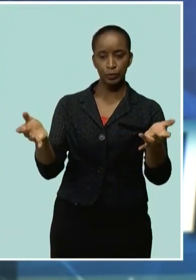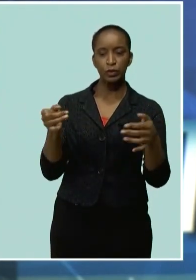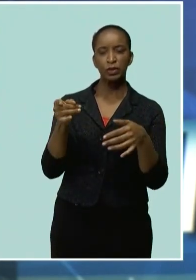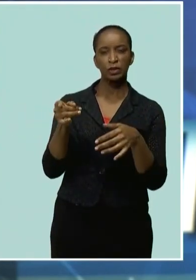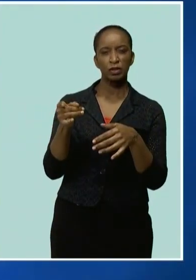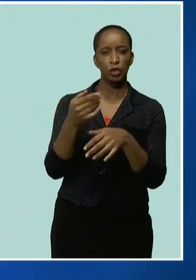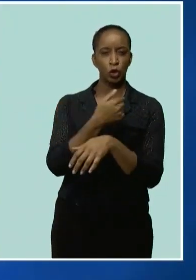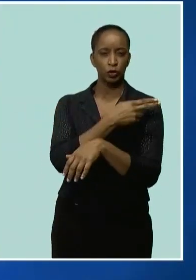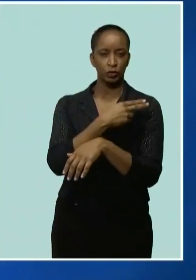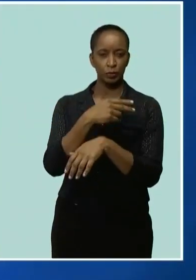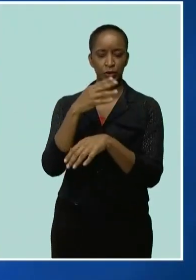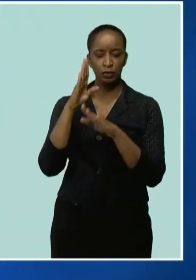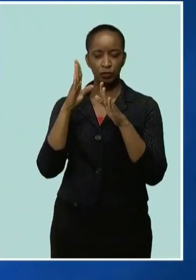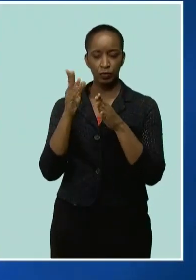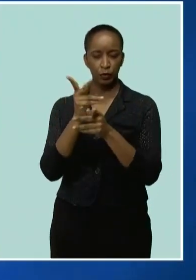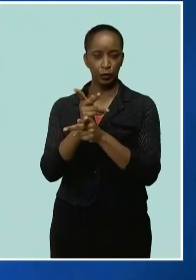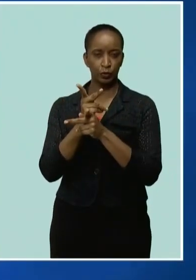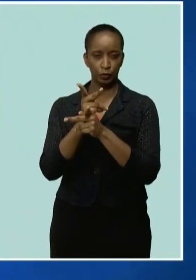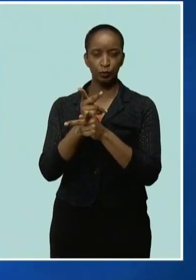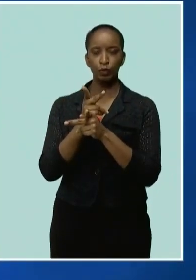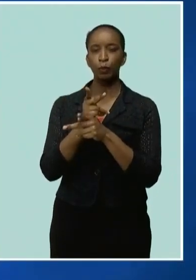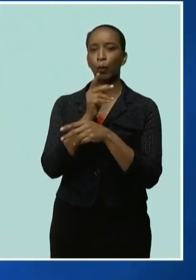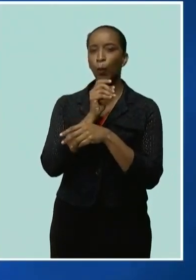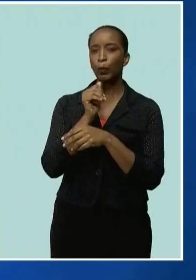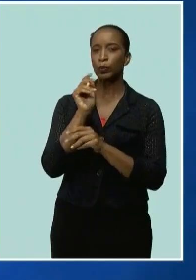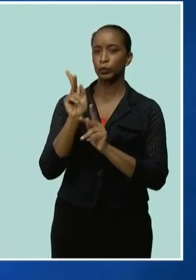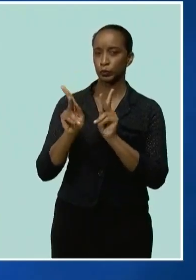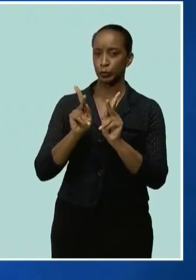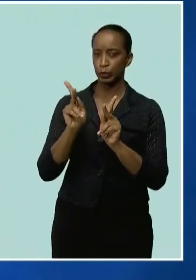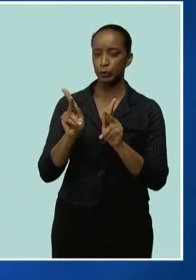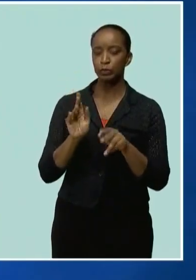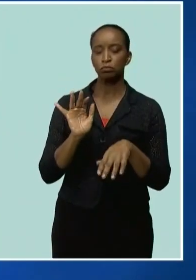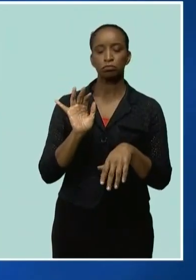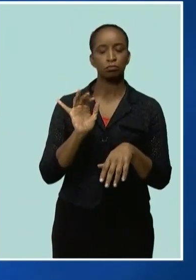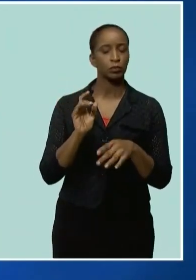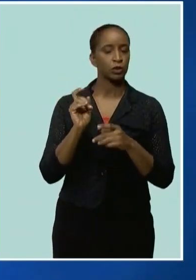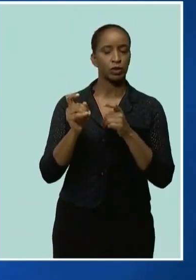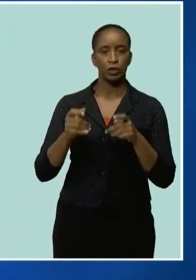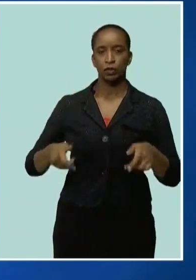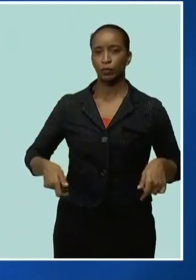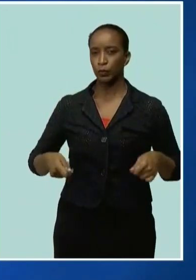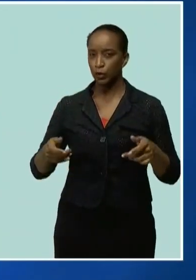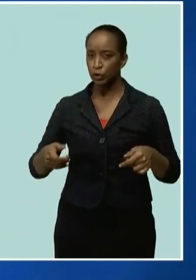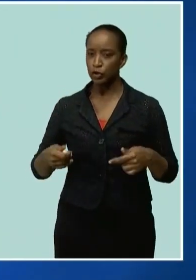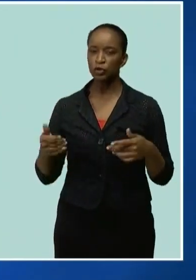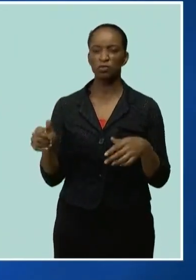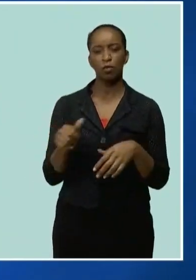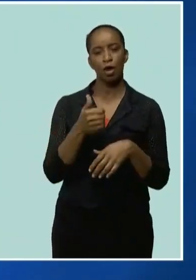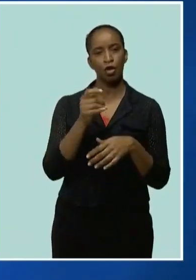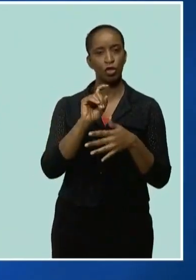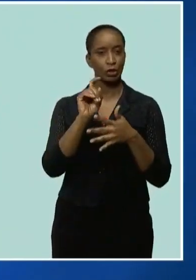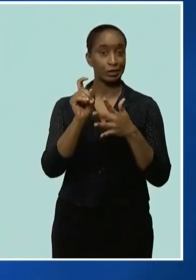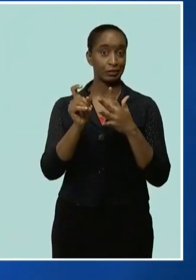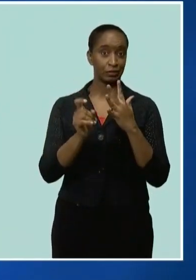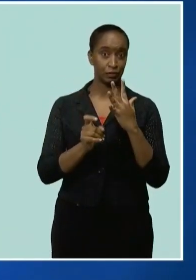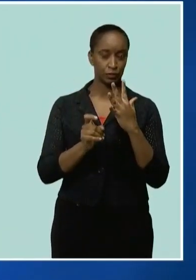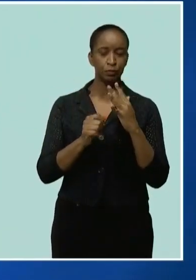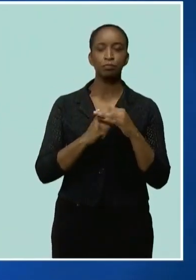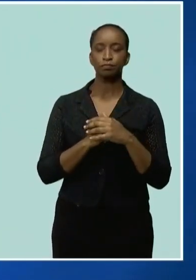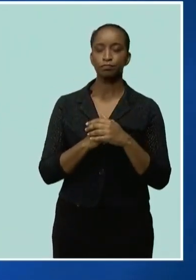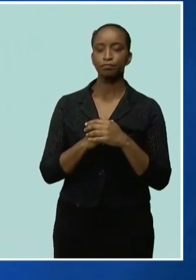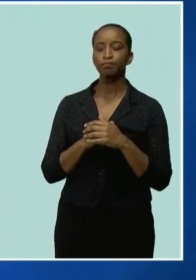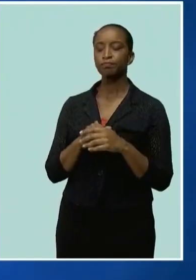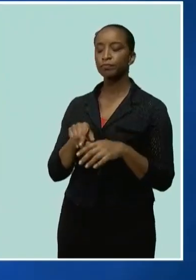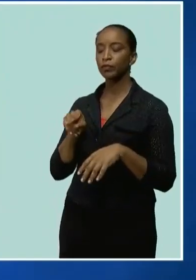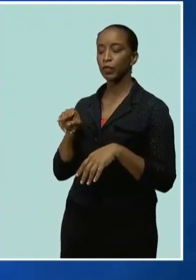included wheelchairs and a lot of other much-needed supplies for the residents of the Beckles Road institution. Accepting on behalf of the hospital